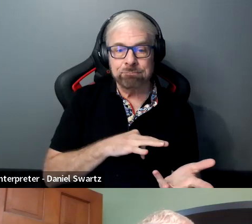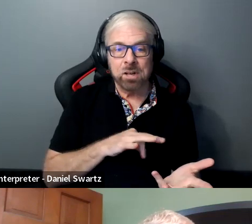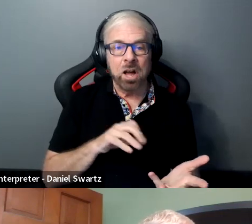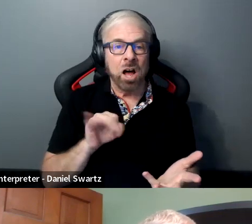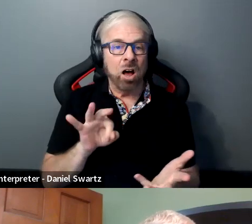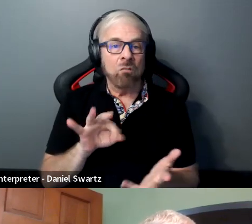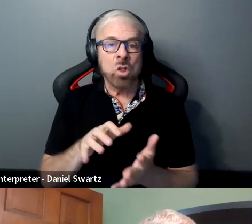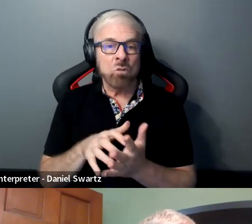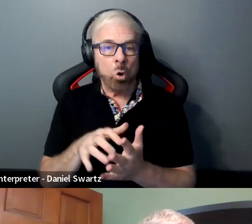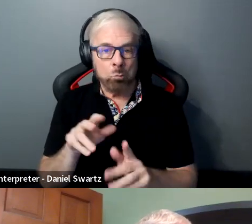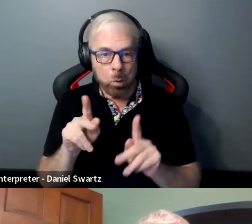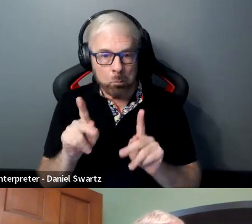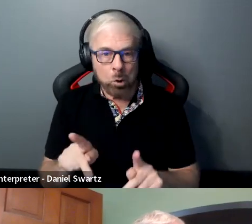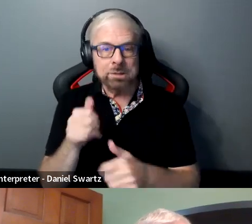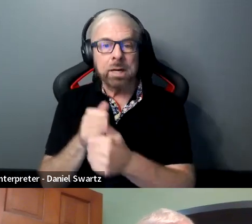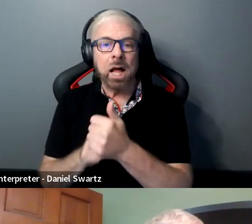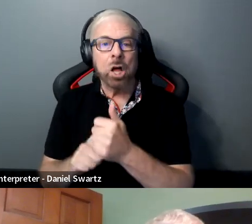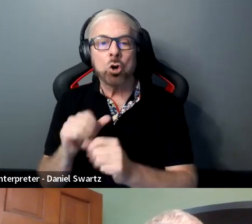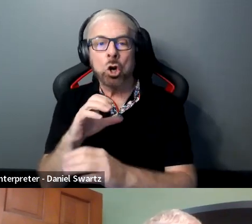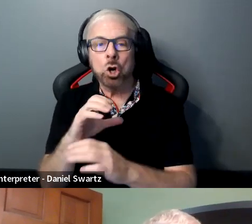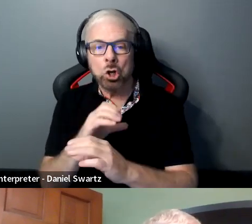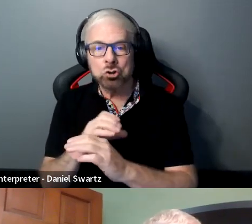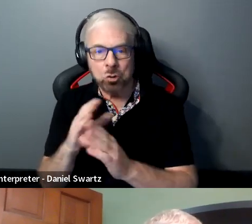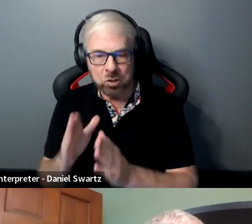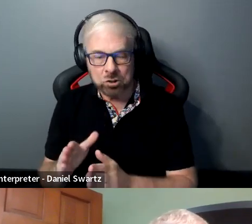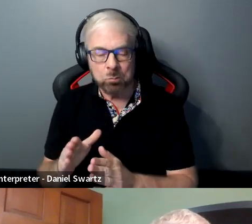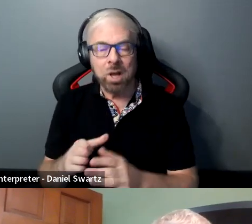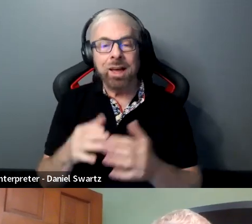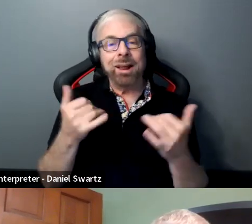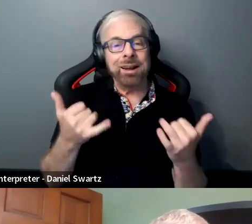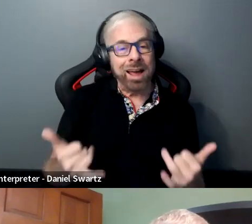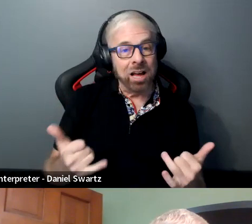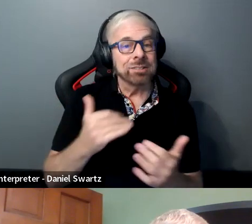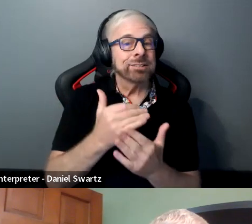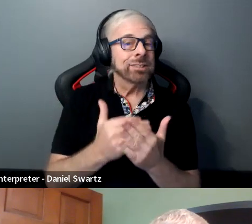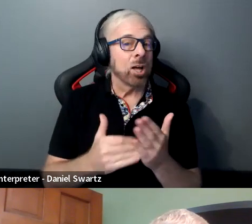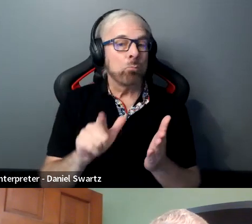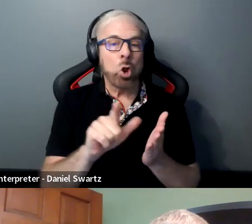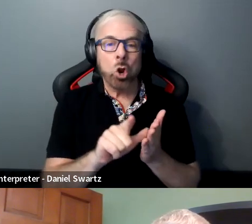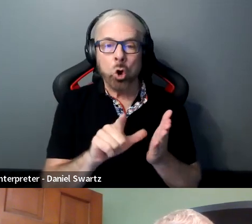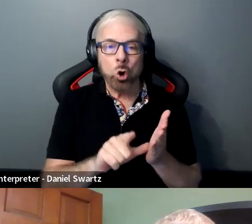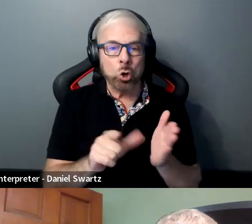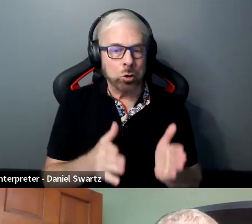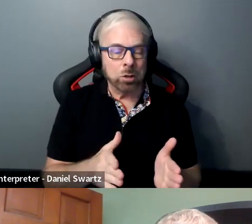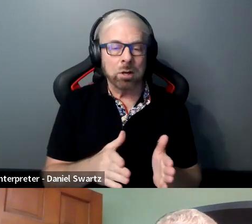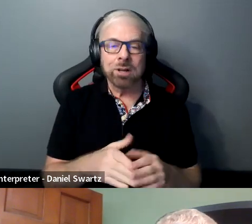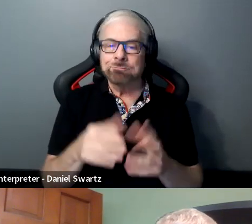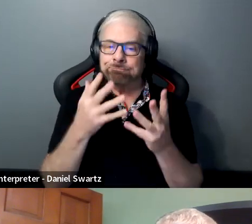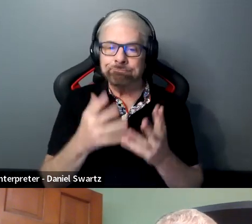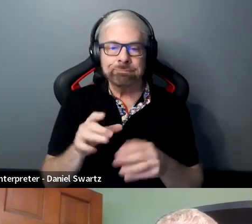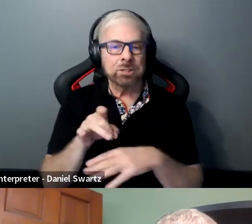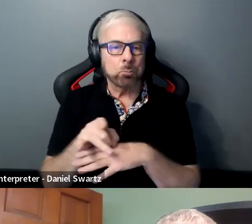vulnerable person under conservatorship. Right now, there are some lawyers that unfortunately are submitting